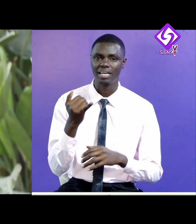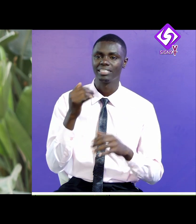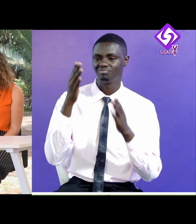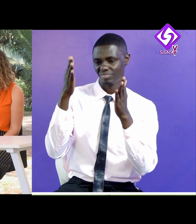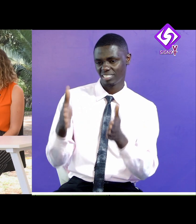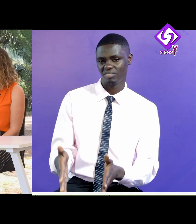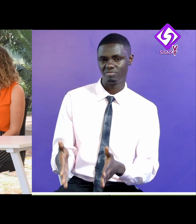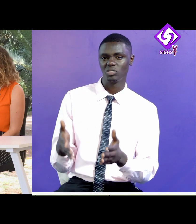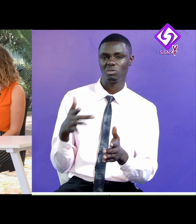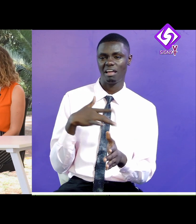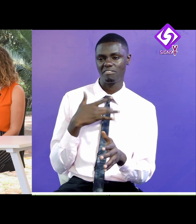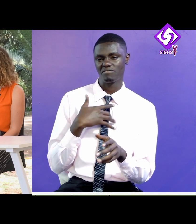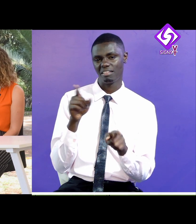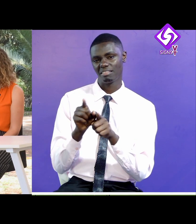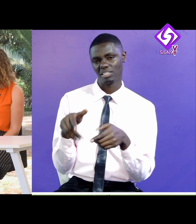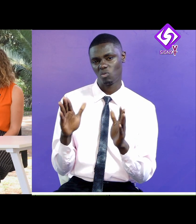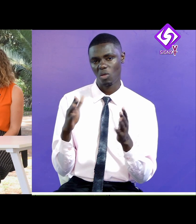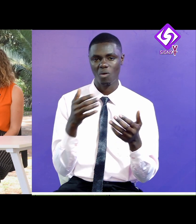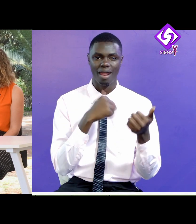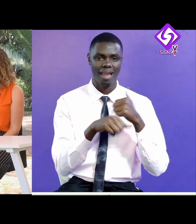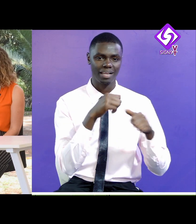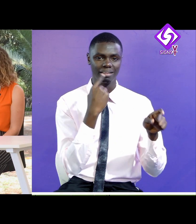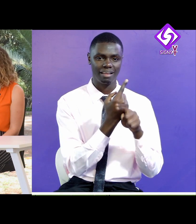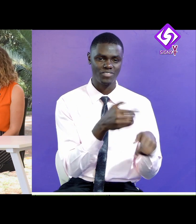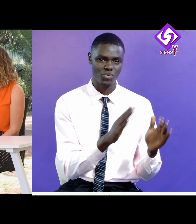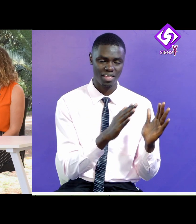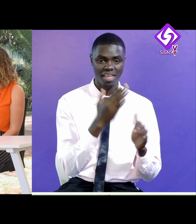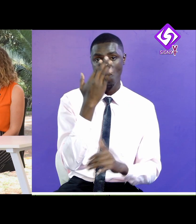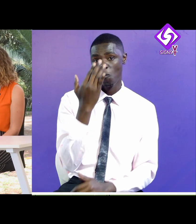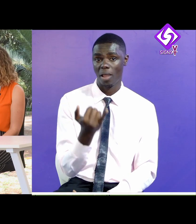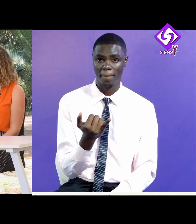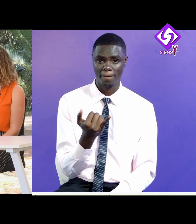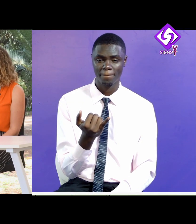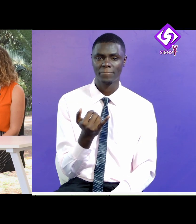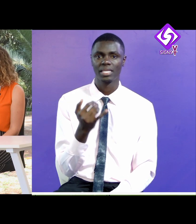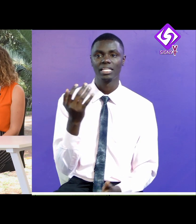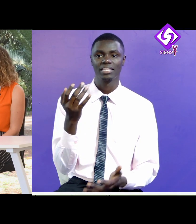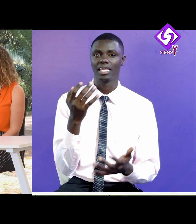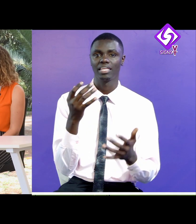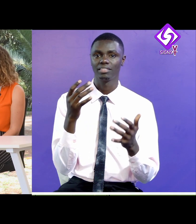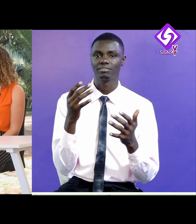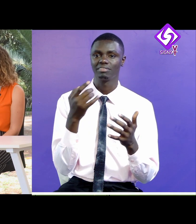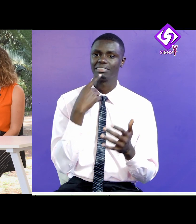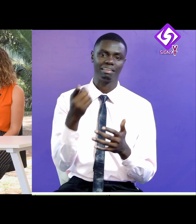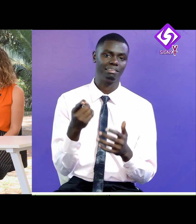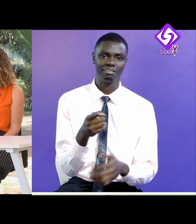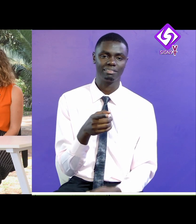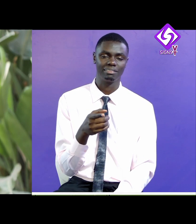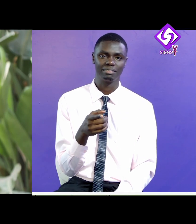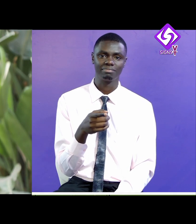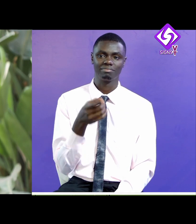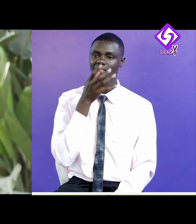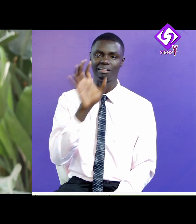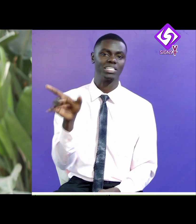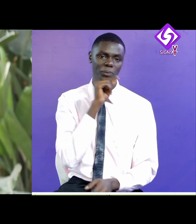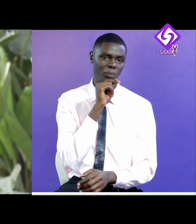individuals are feeling the same way or acting the same way, because they put it down as they're